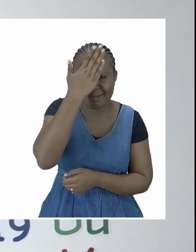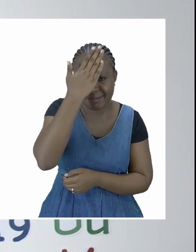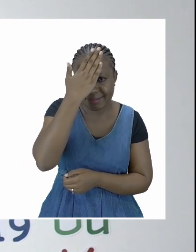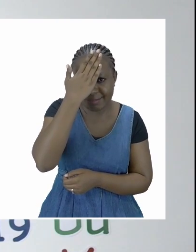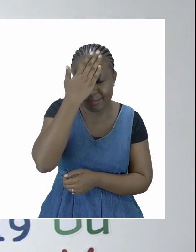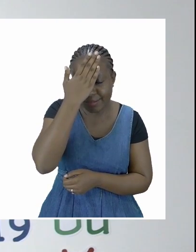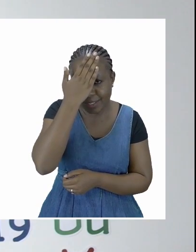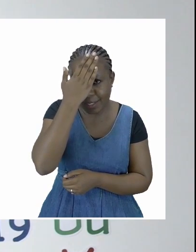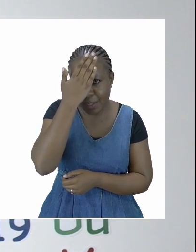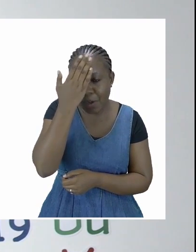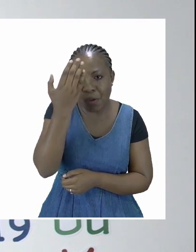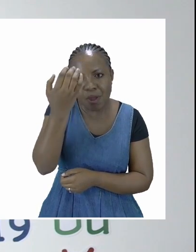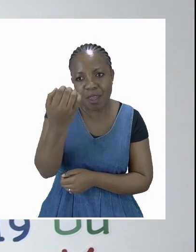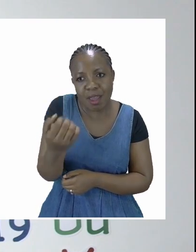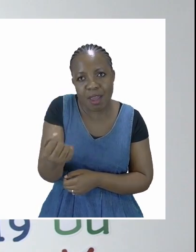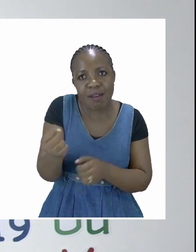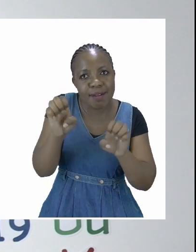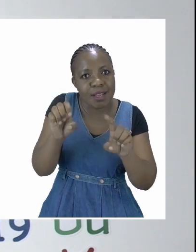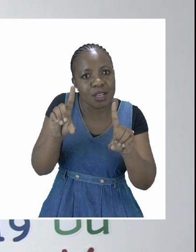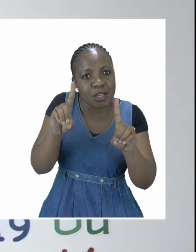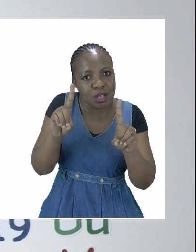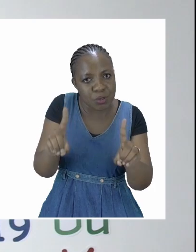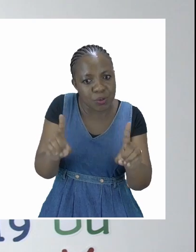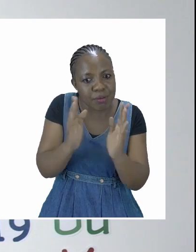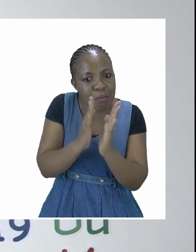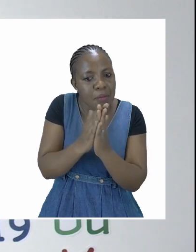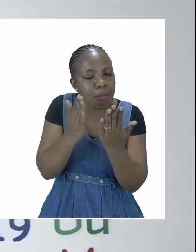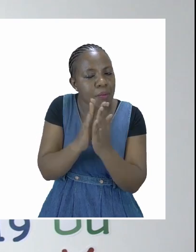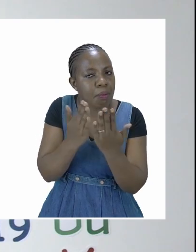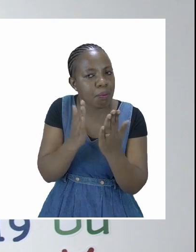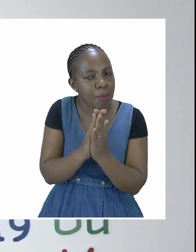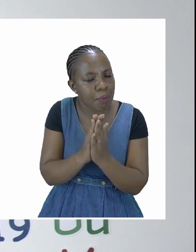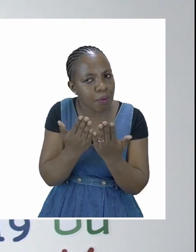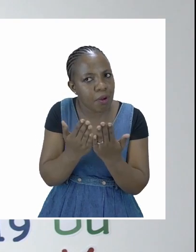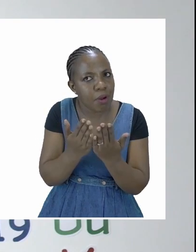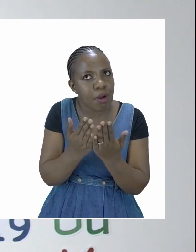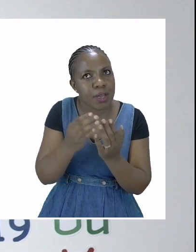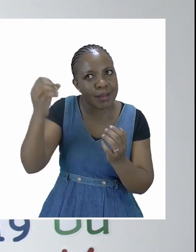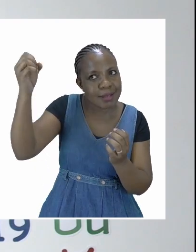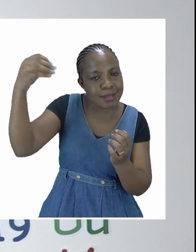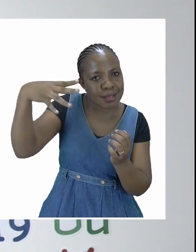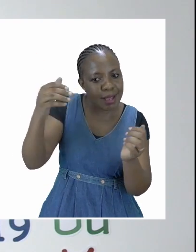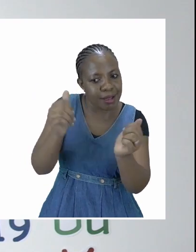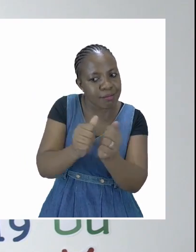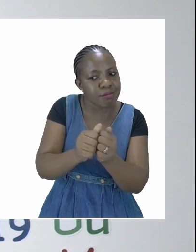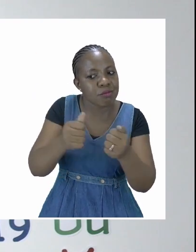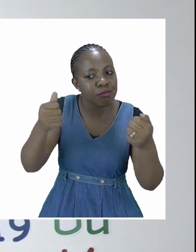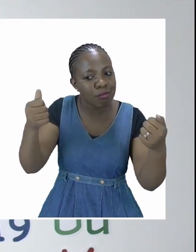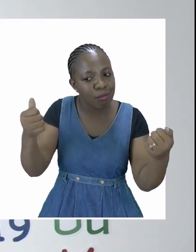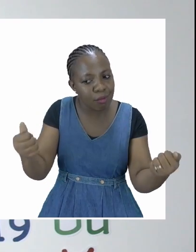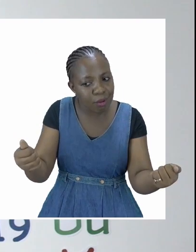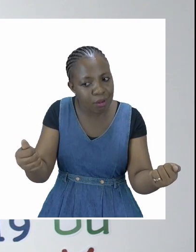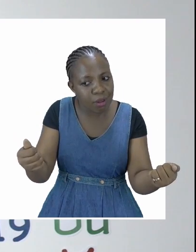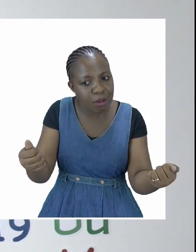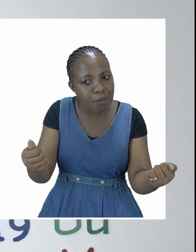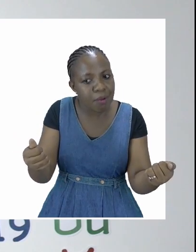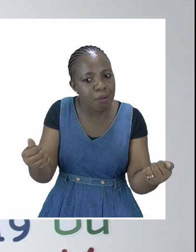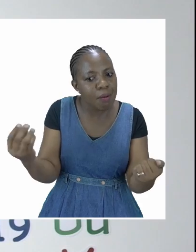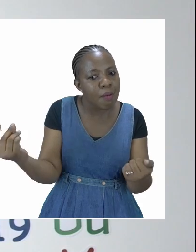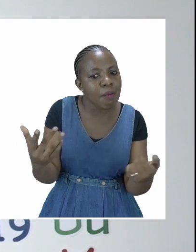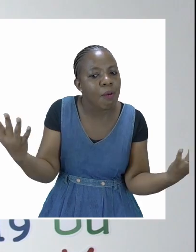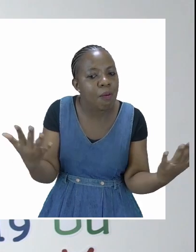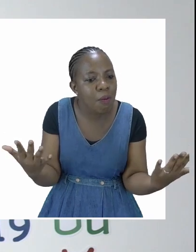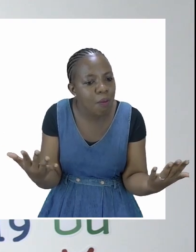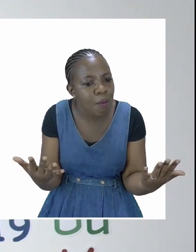booklet in our daily newspaper, street sales, or at your school every Monday